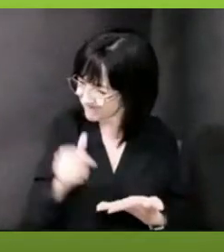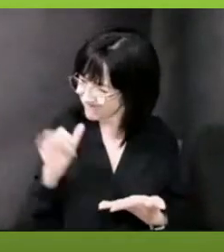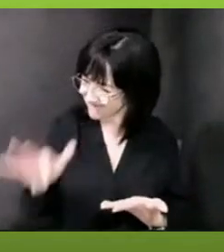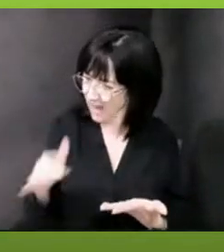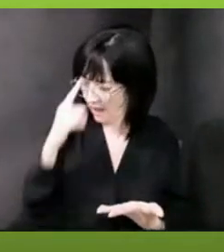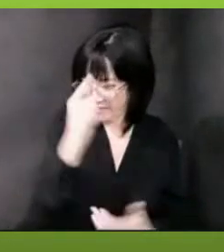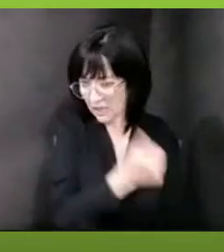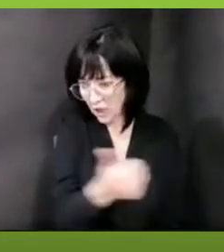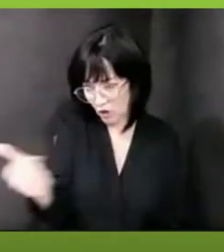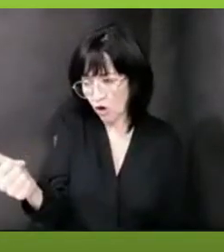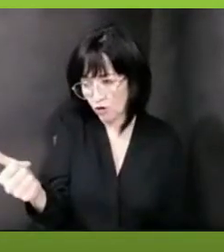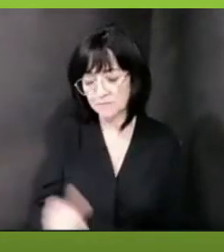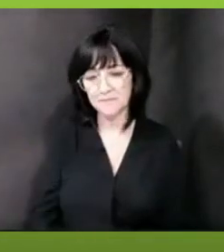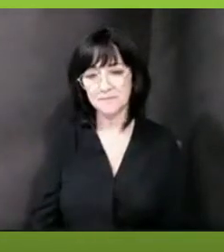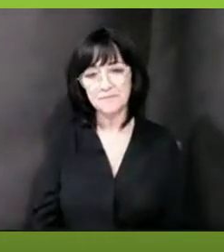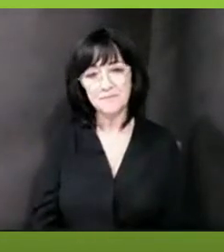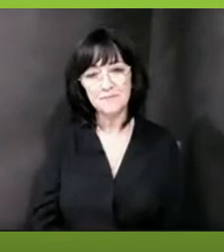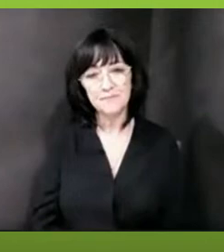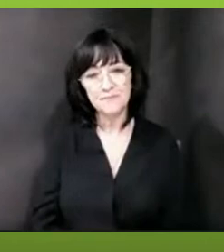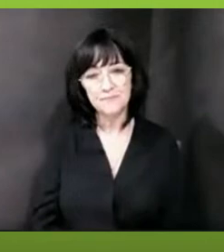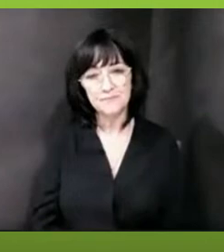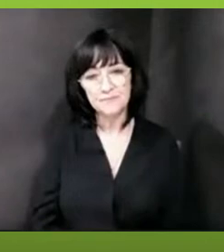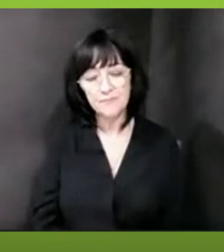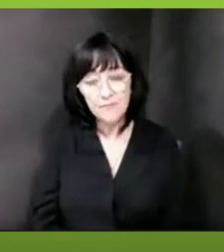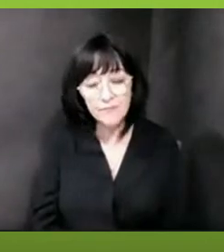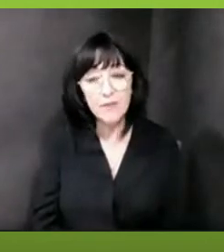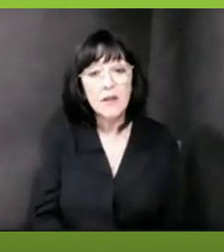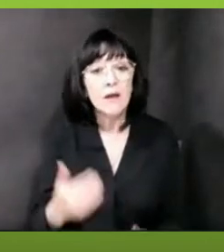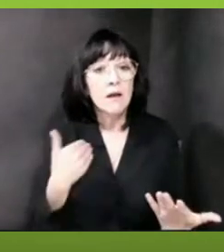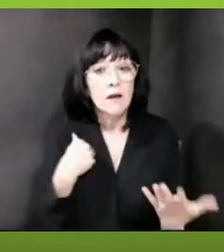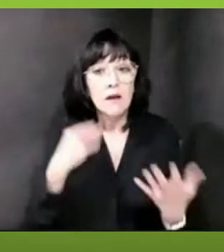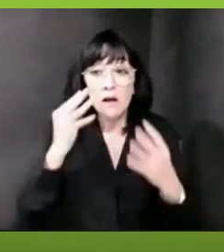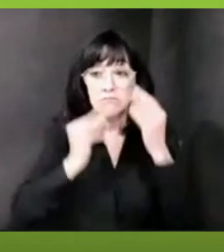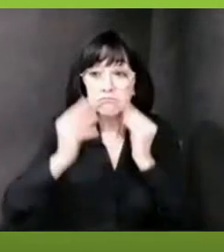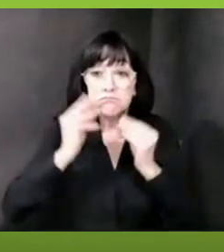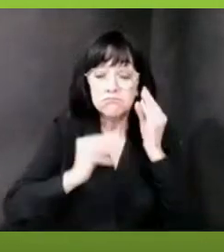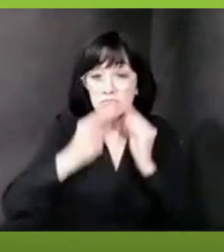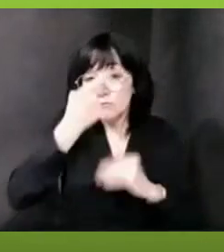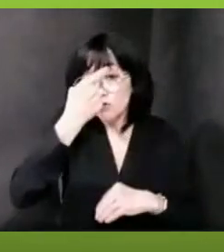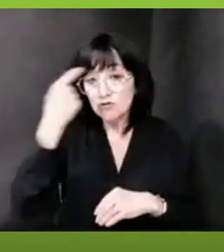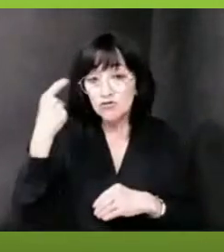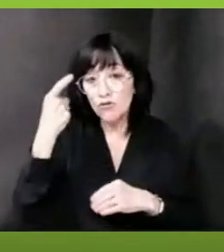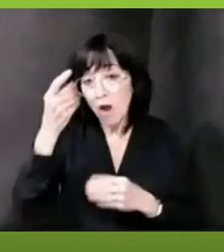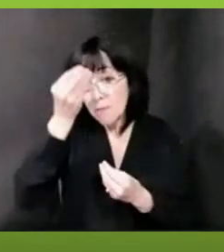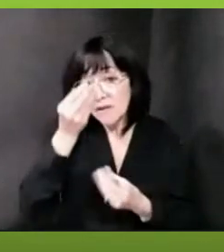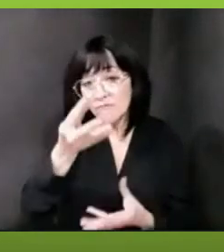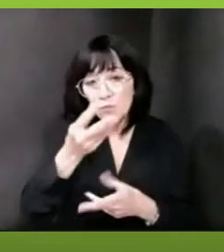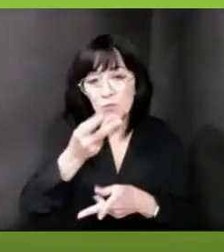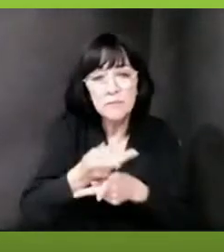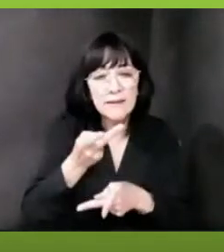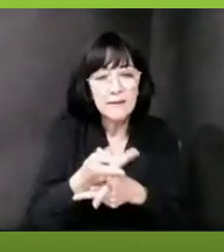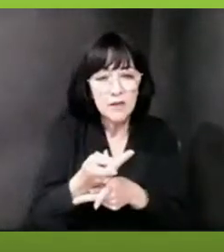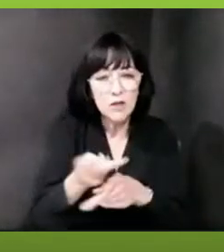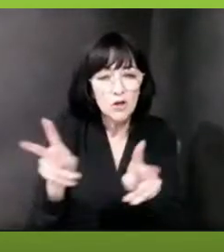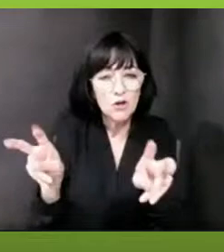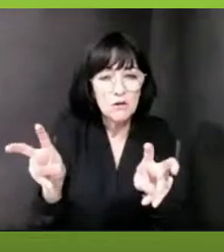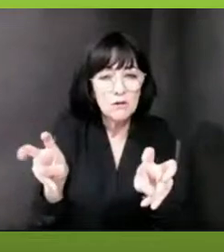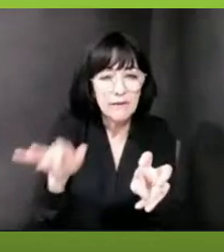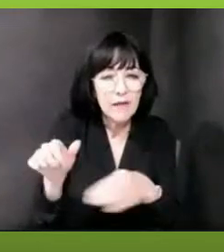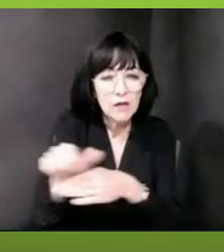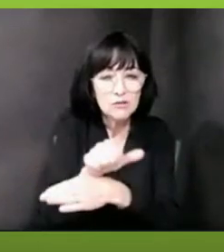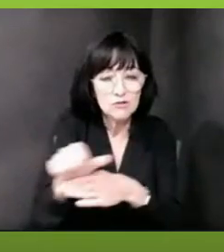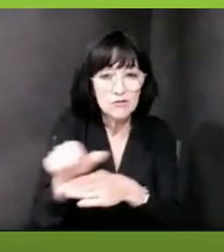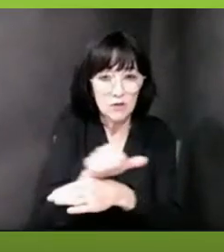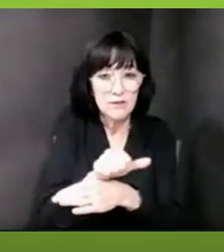every trauma-informed care trainings I've ever attended, we always talk about if there is one positive adult in a